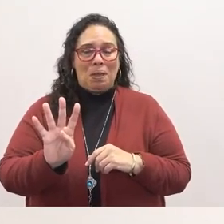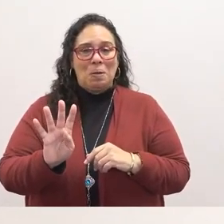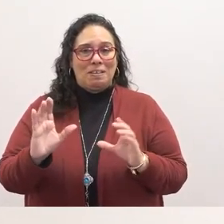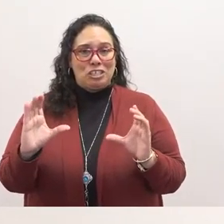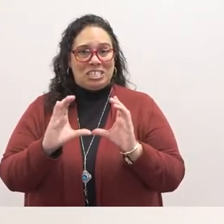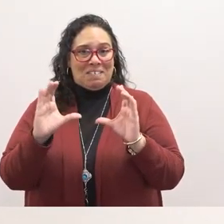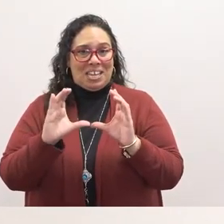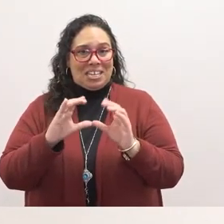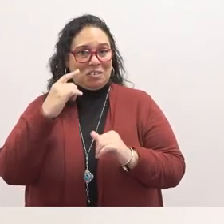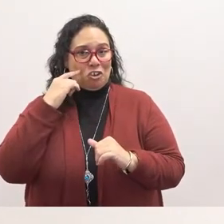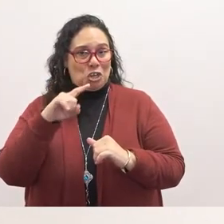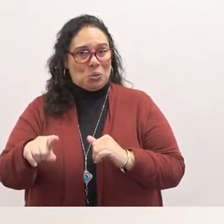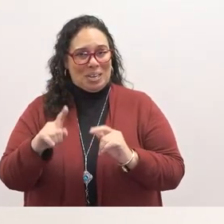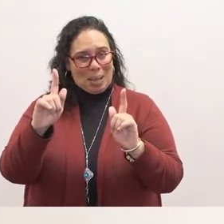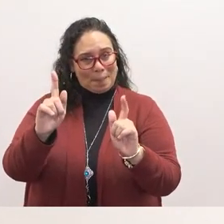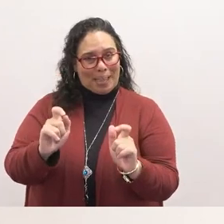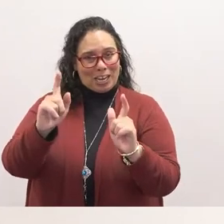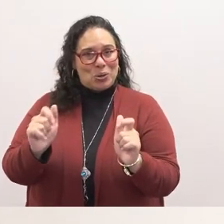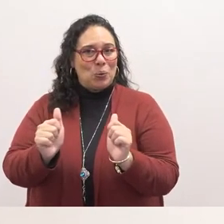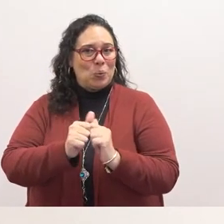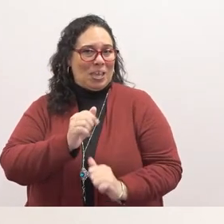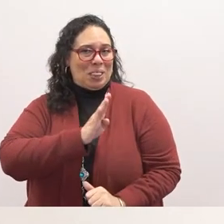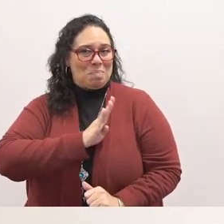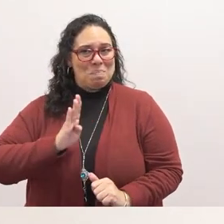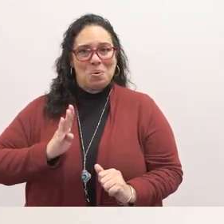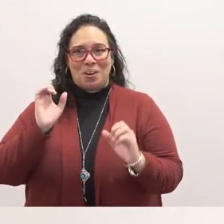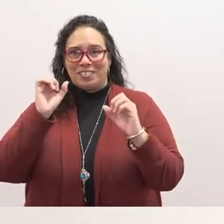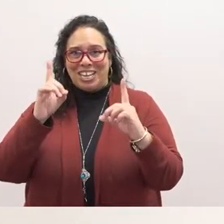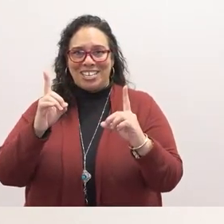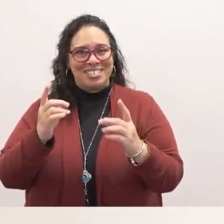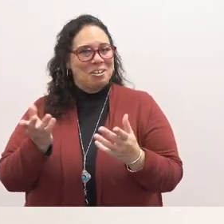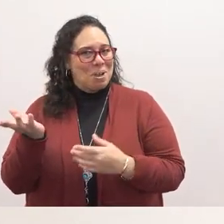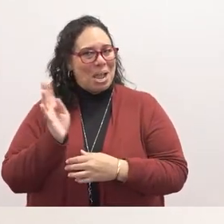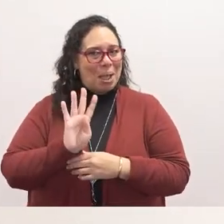take a photo of you with the Board of Education tonight. So please come up.